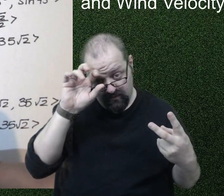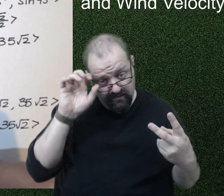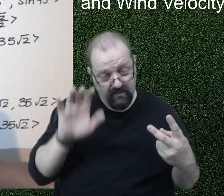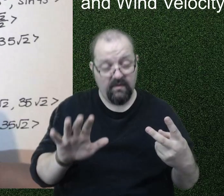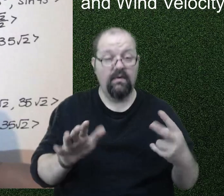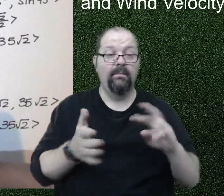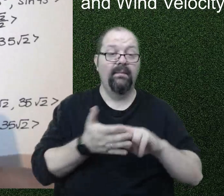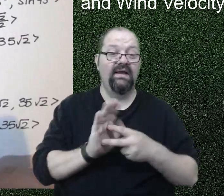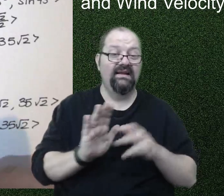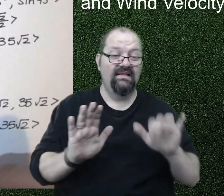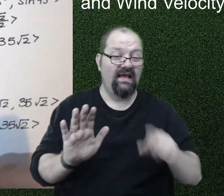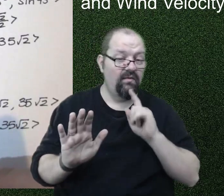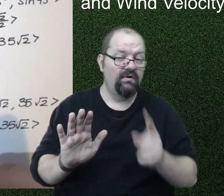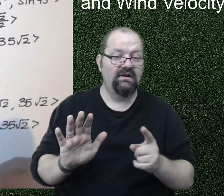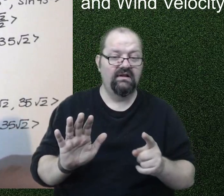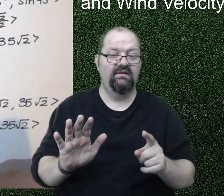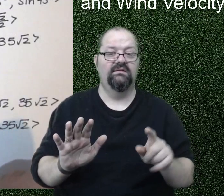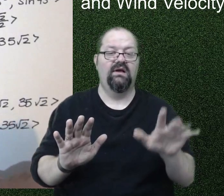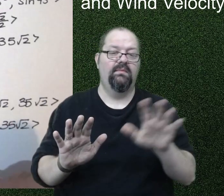It's about